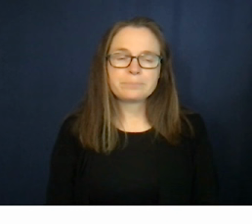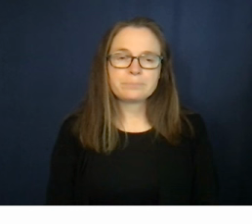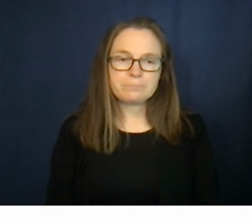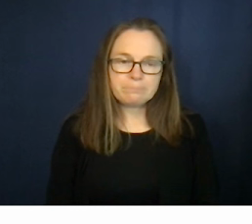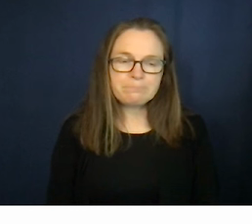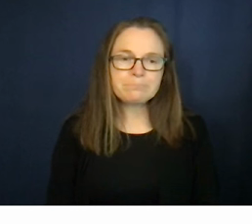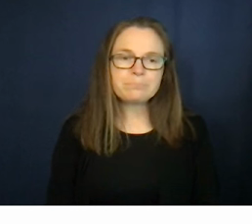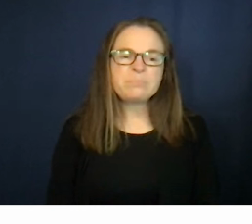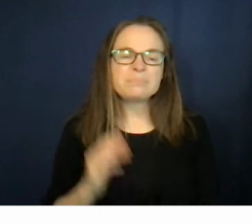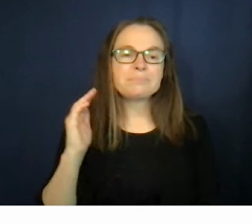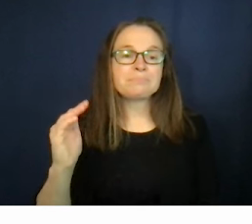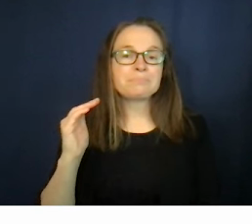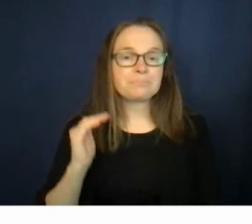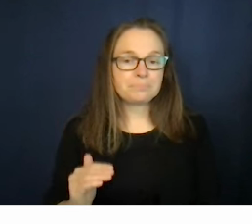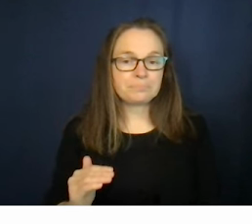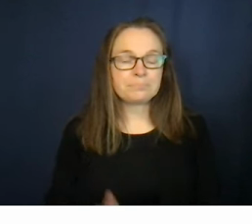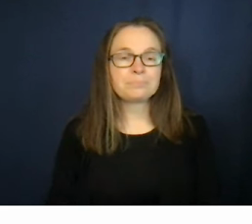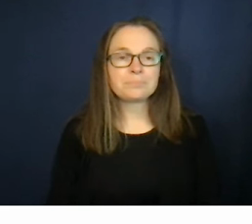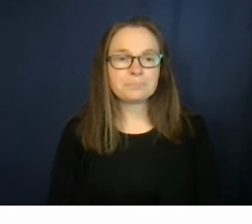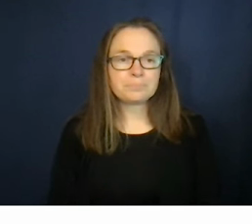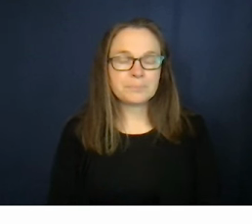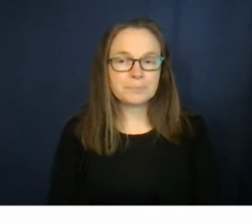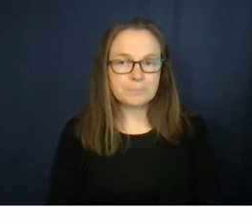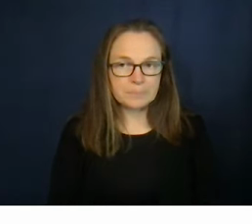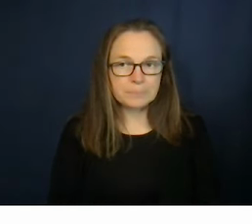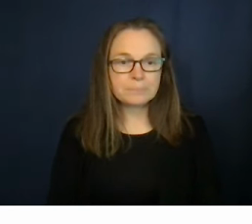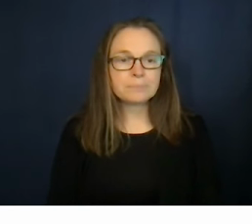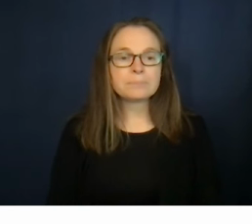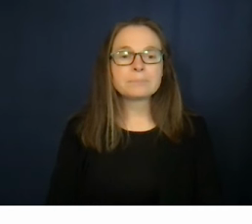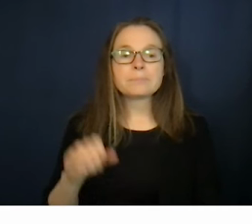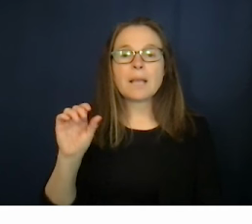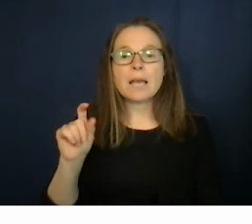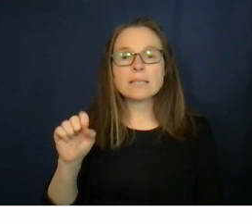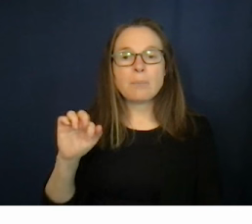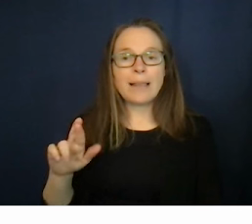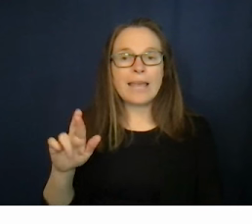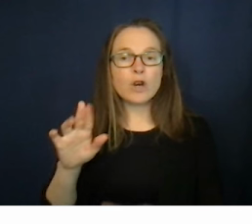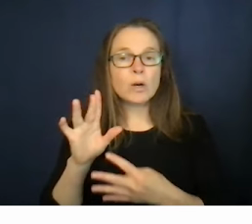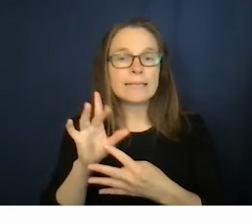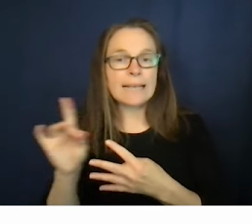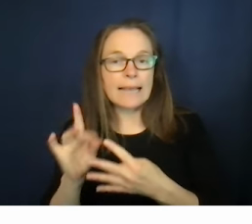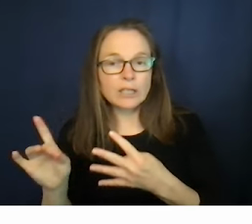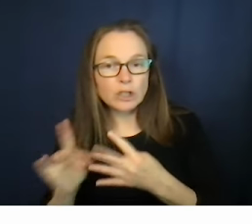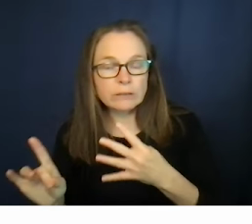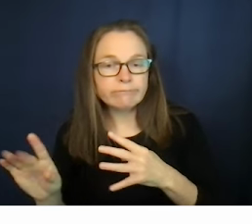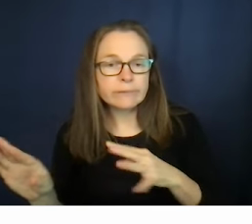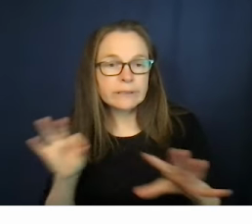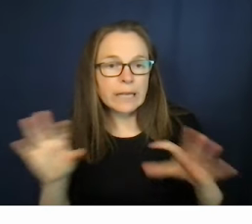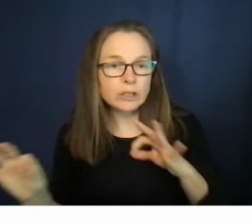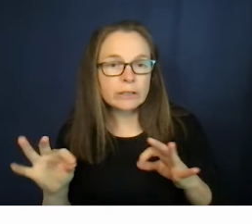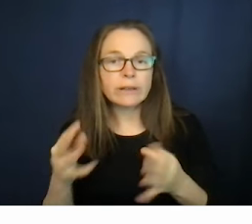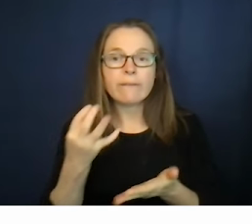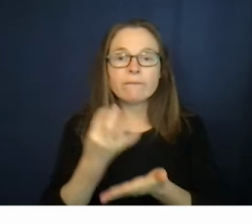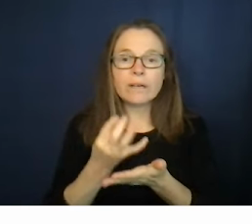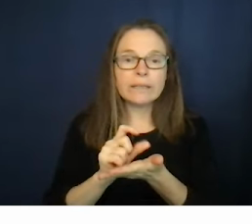Our next slide, we're going to be talking now about supplier selection, funding allocation, and